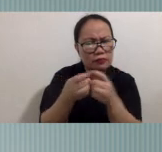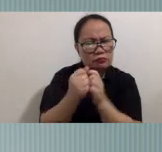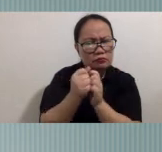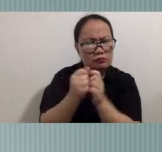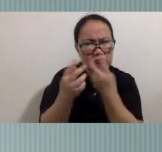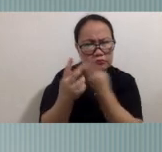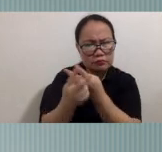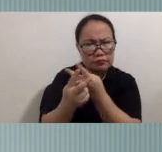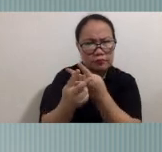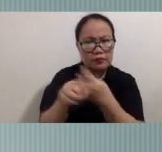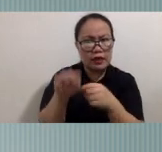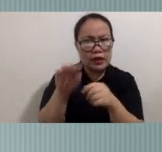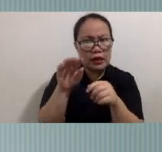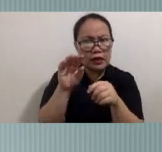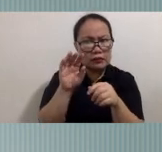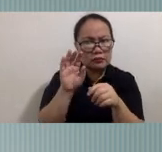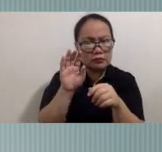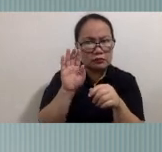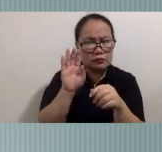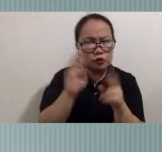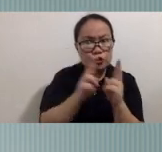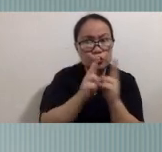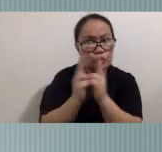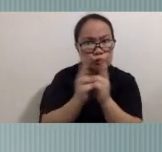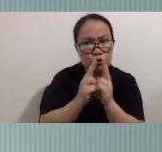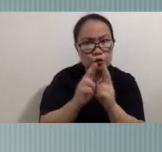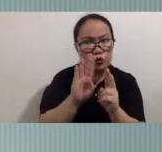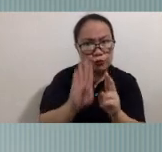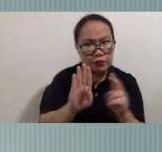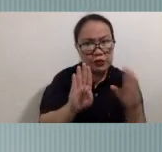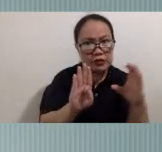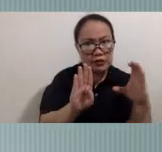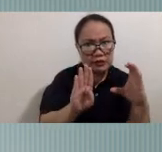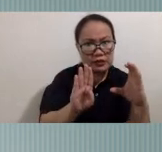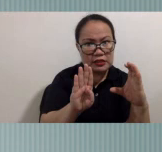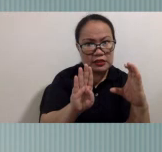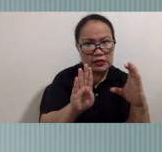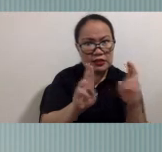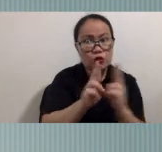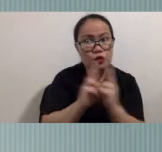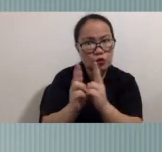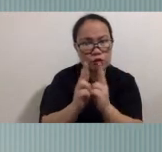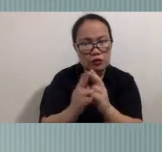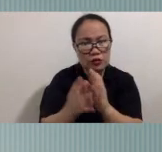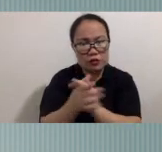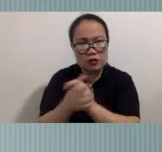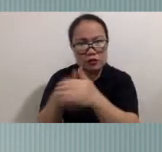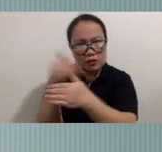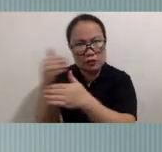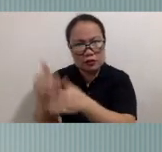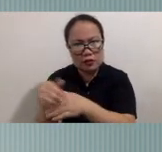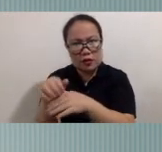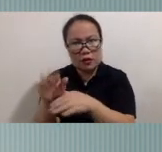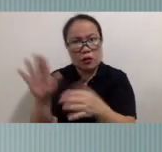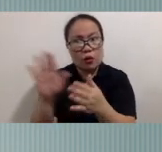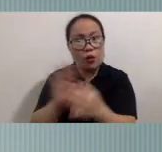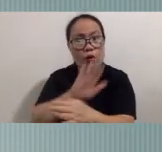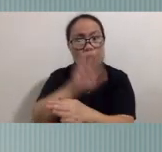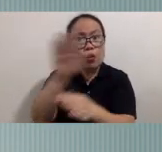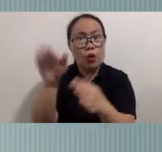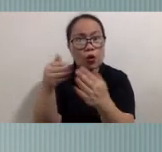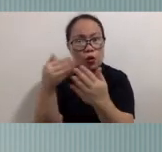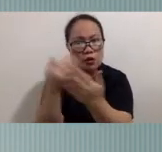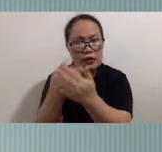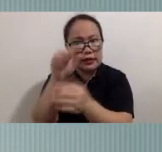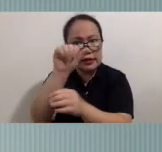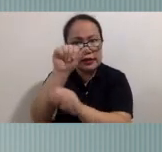is just the union of set B and C. Now, this one, all of the sets are shaded.